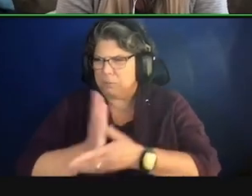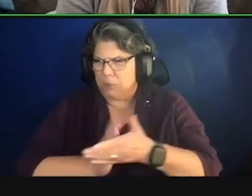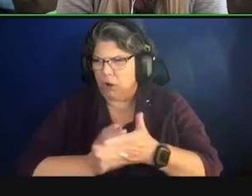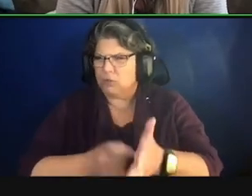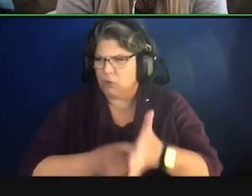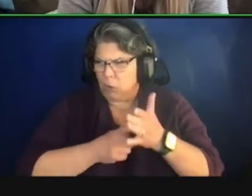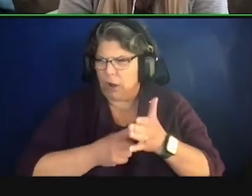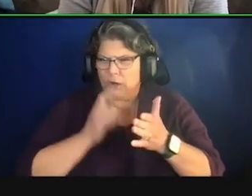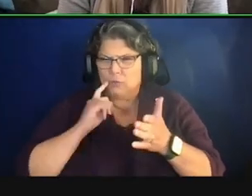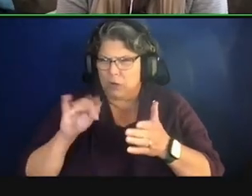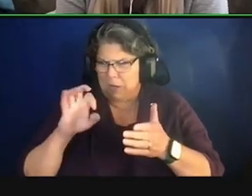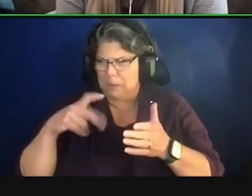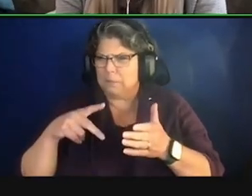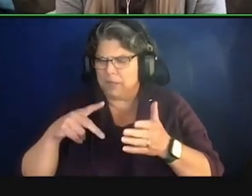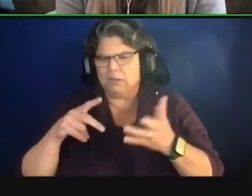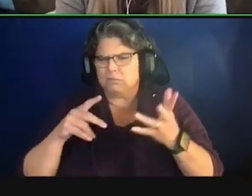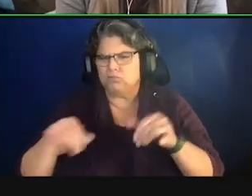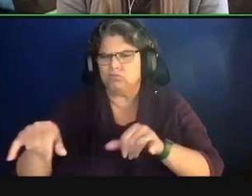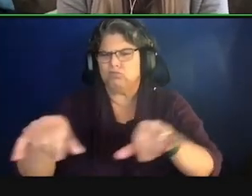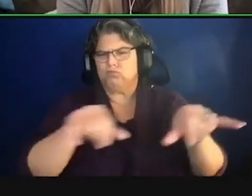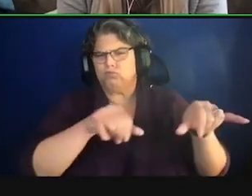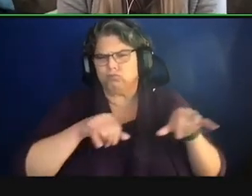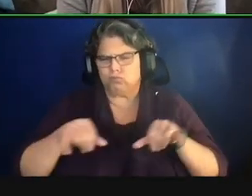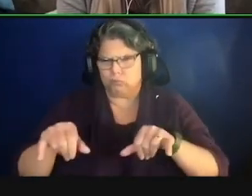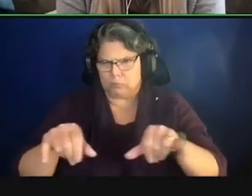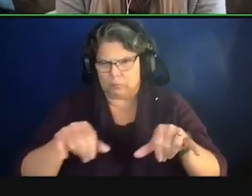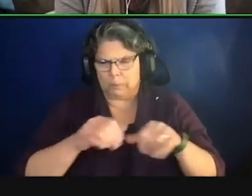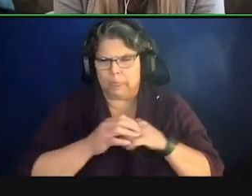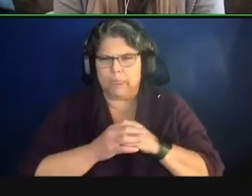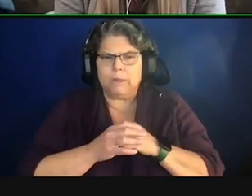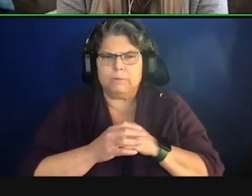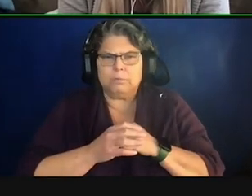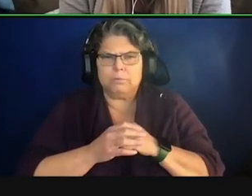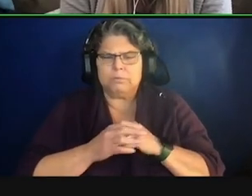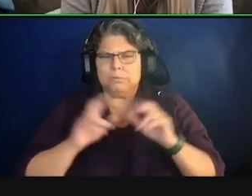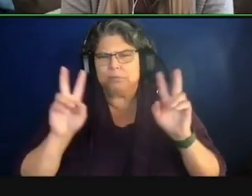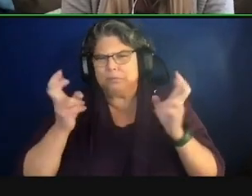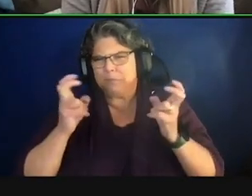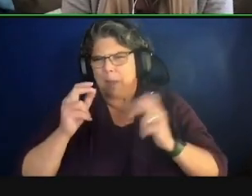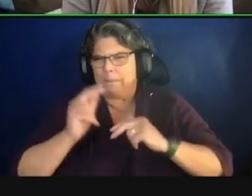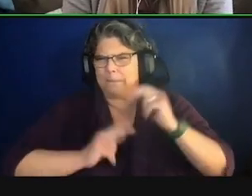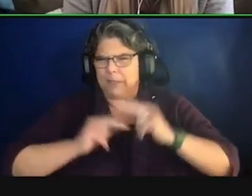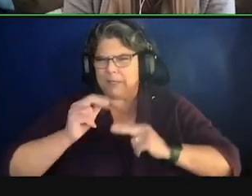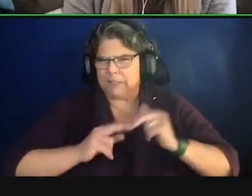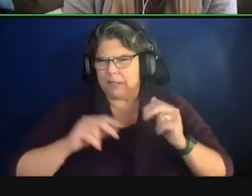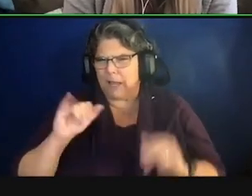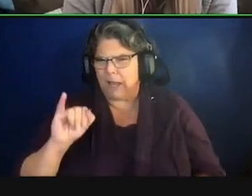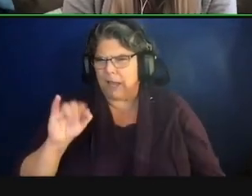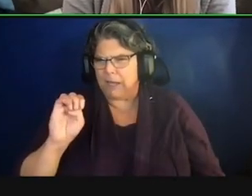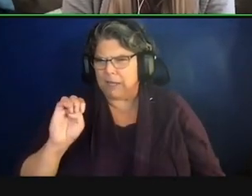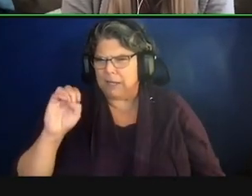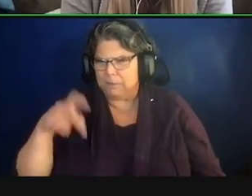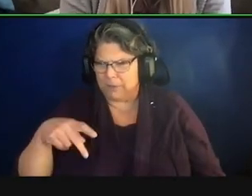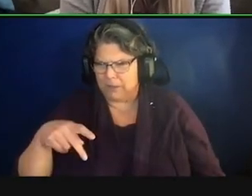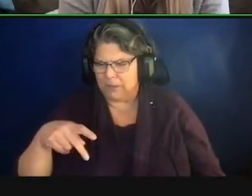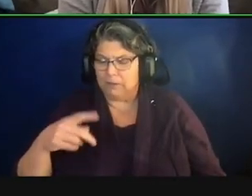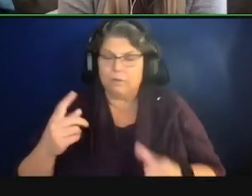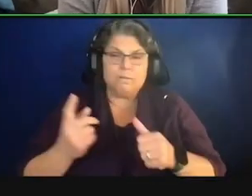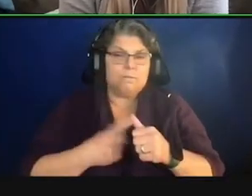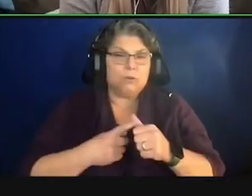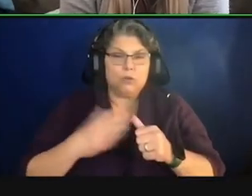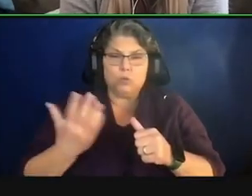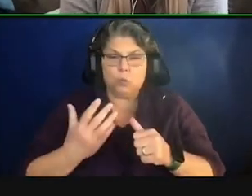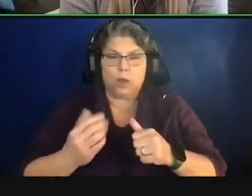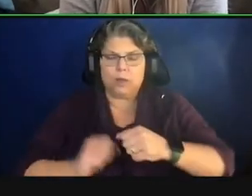are very consistent. When we talk about building an IEP, we're always going to start with, where is